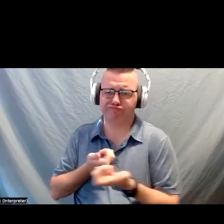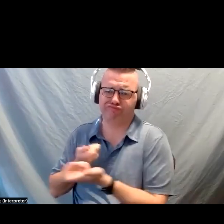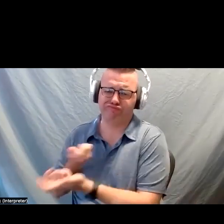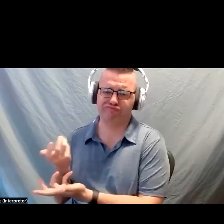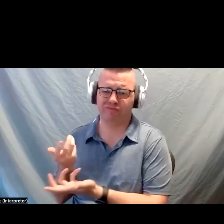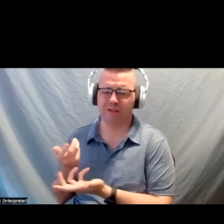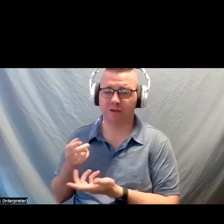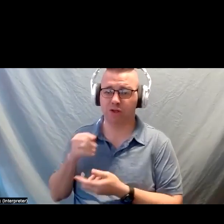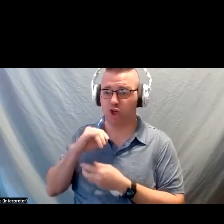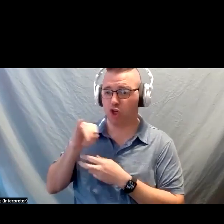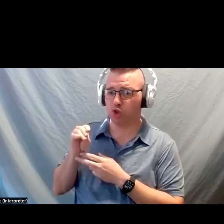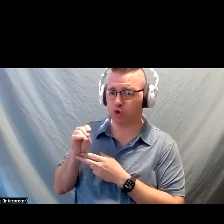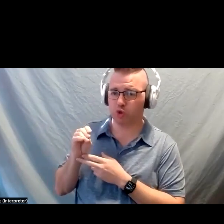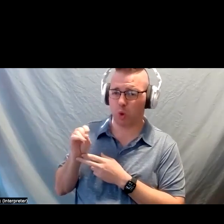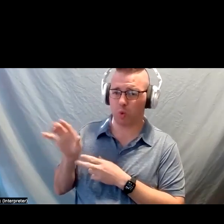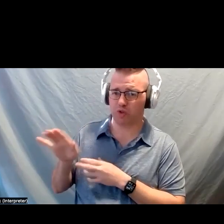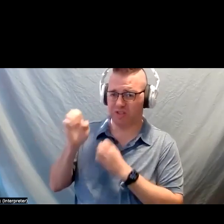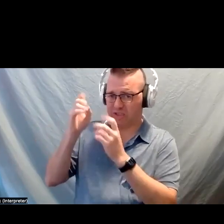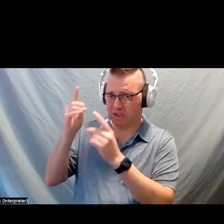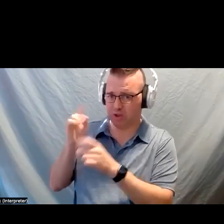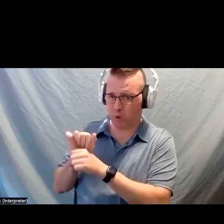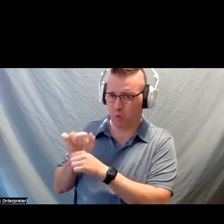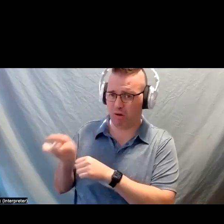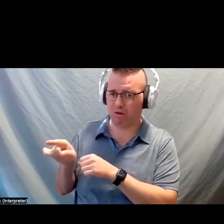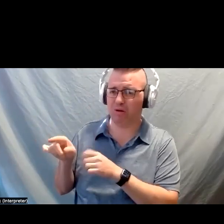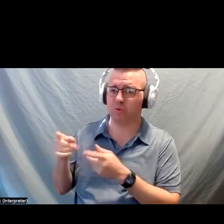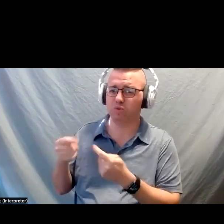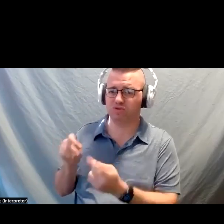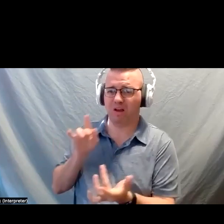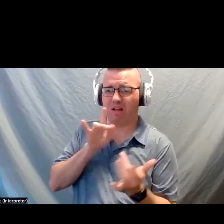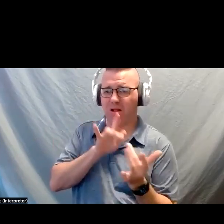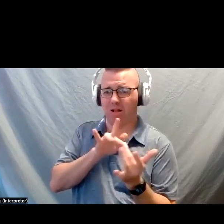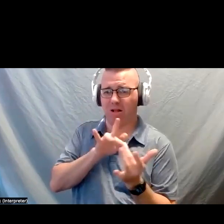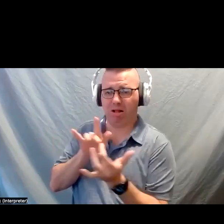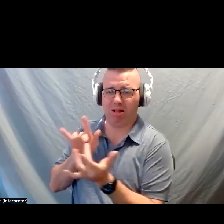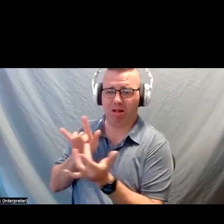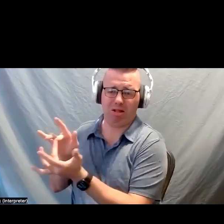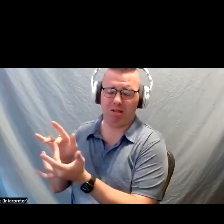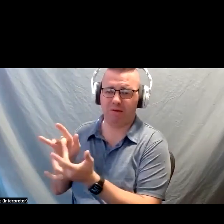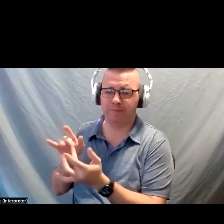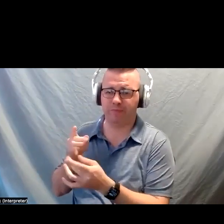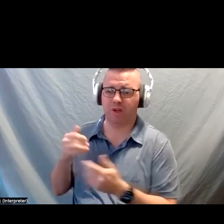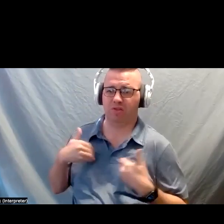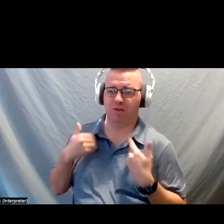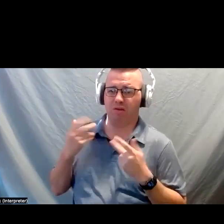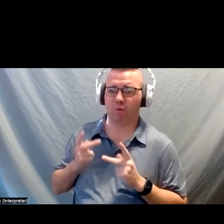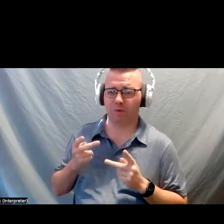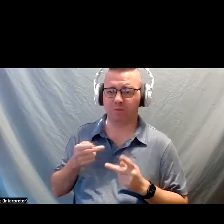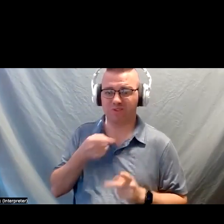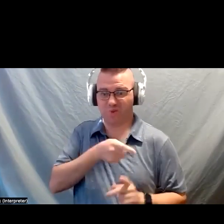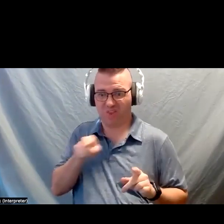her educational work and all the work I've tried to show you today, was attempting to reach out to younger people to complete the